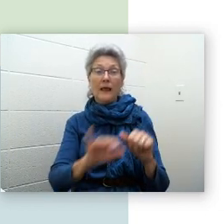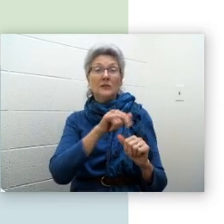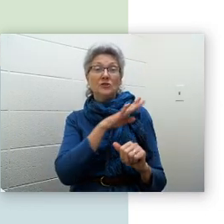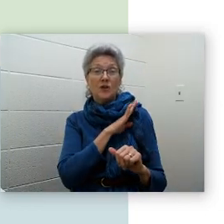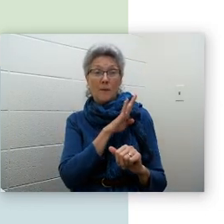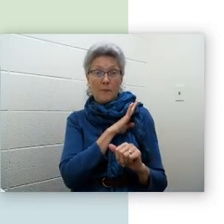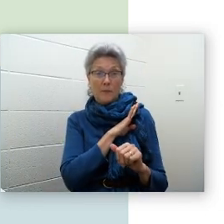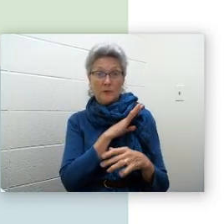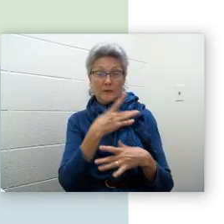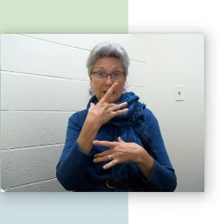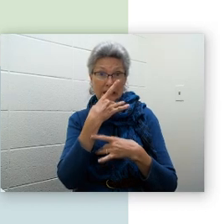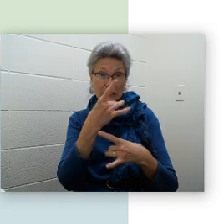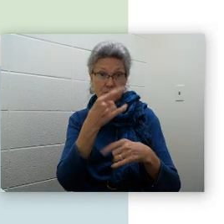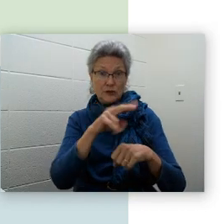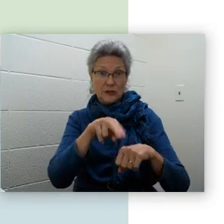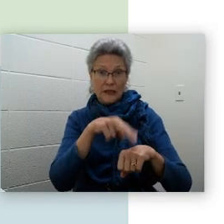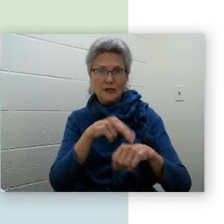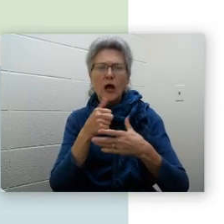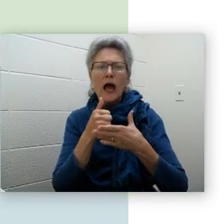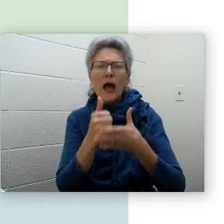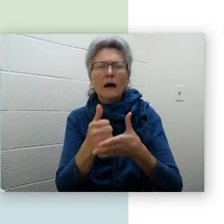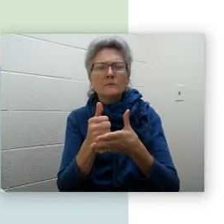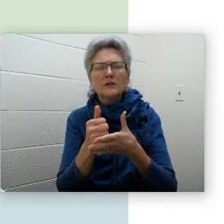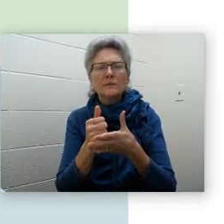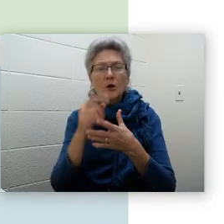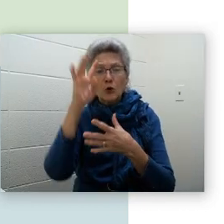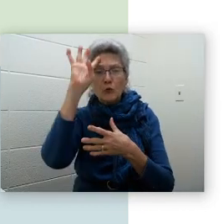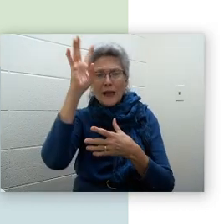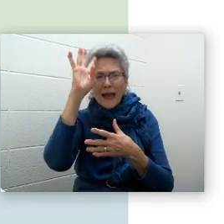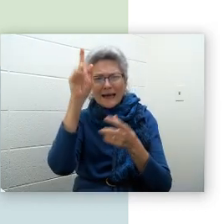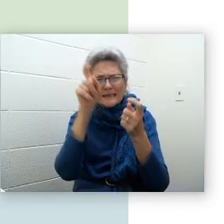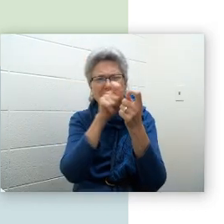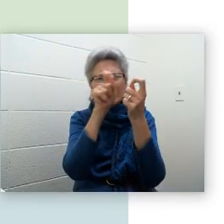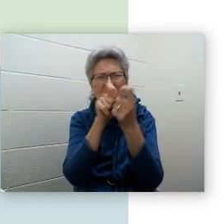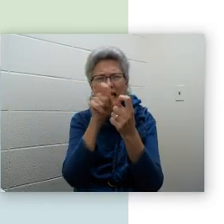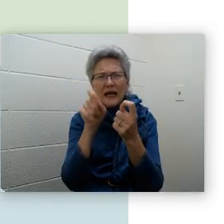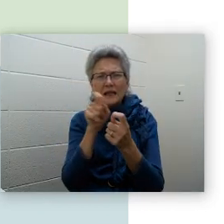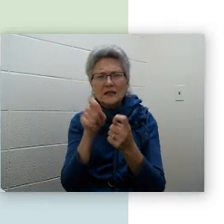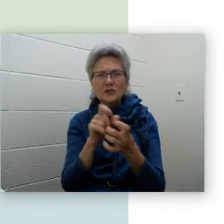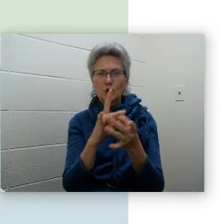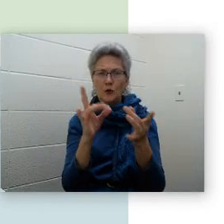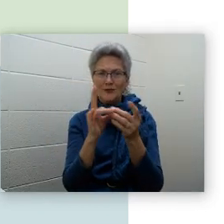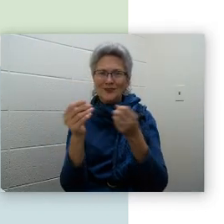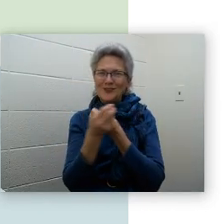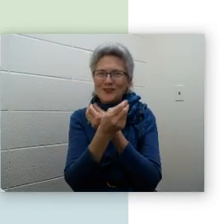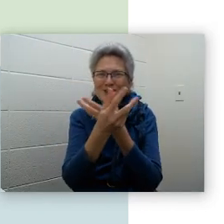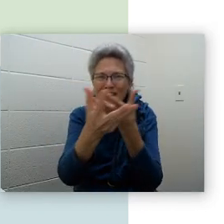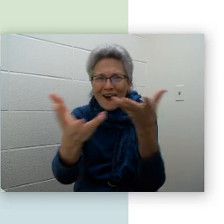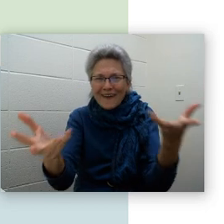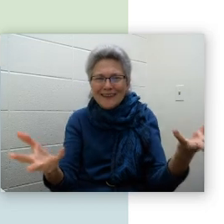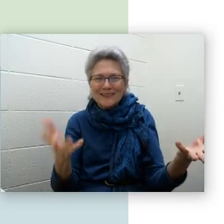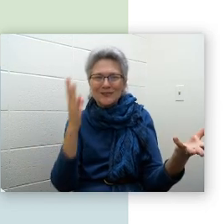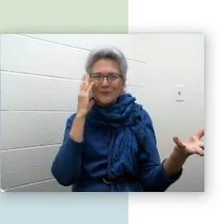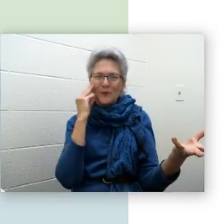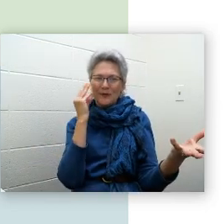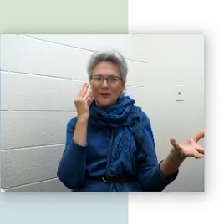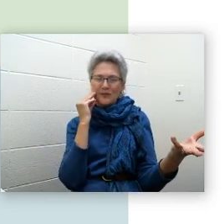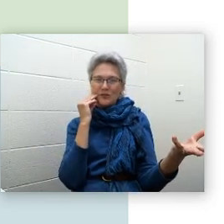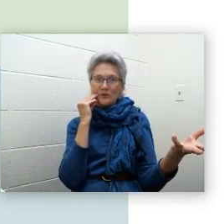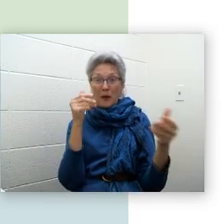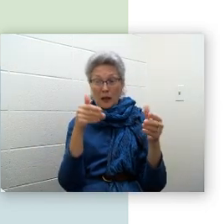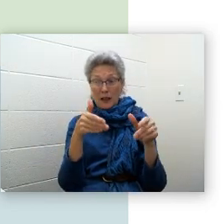A. John Burroughs' interest in nature helped him create detailed stories to share his experiences. By allowing